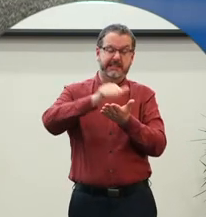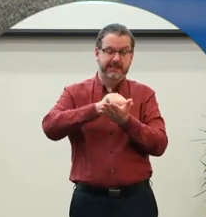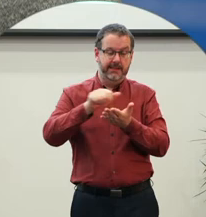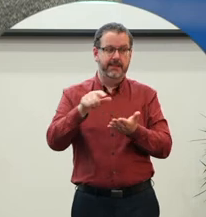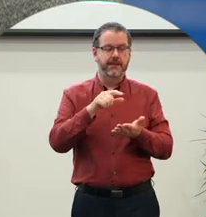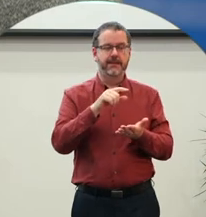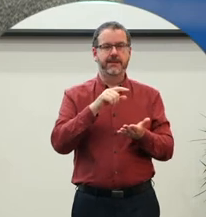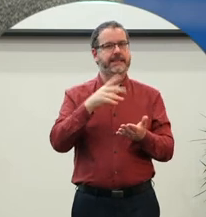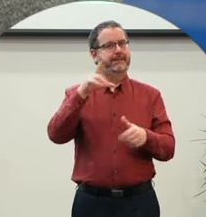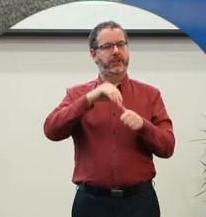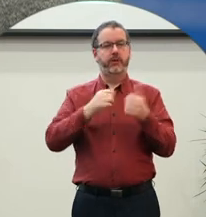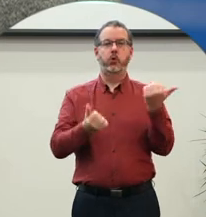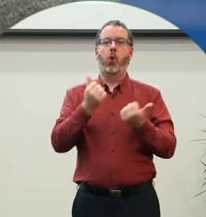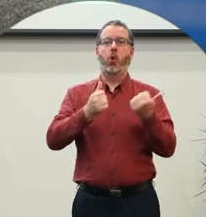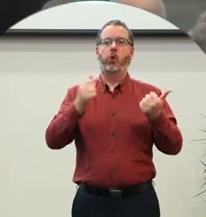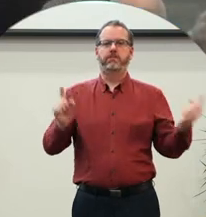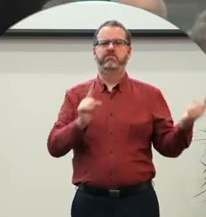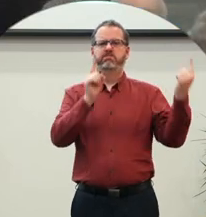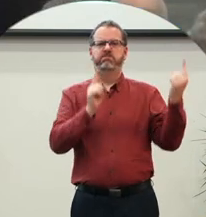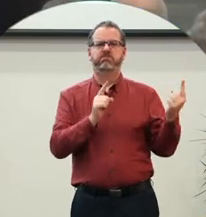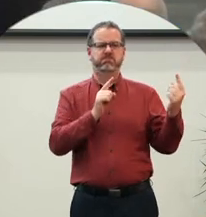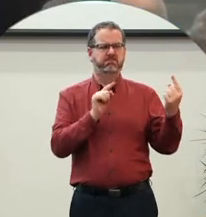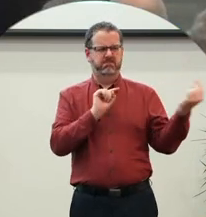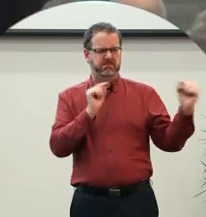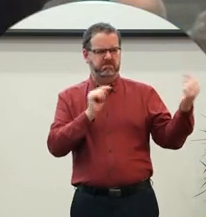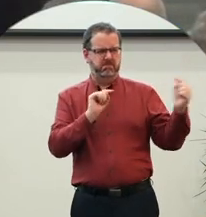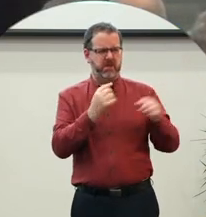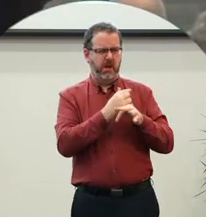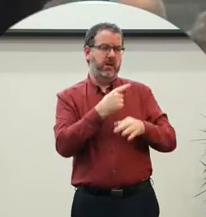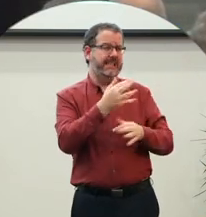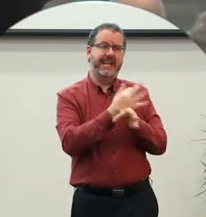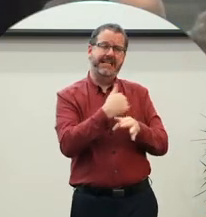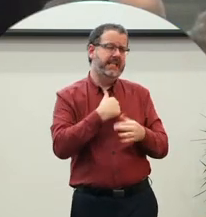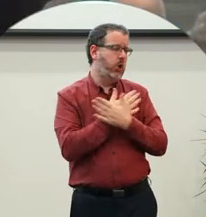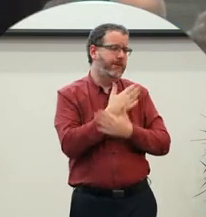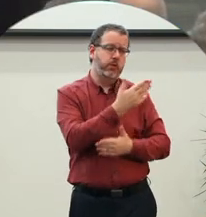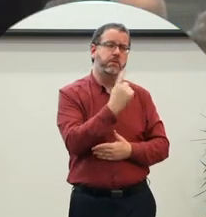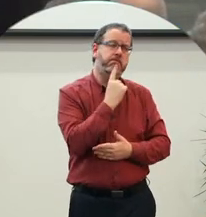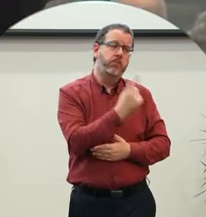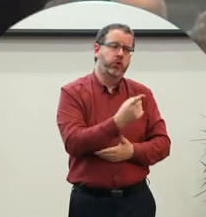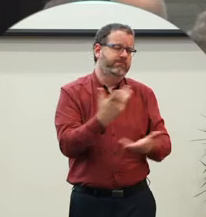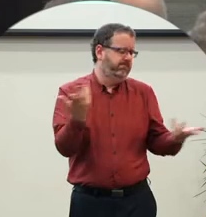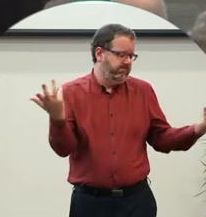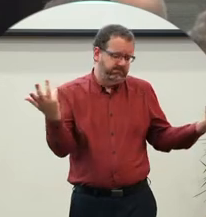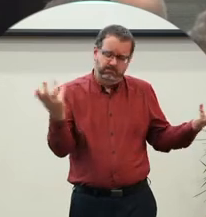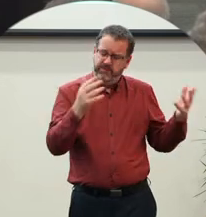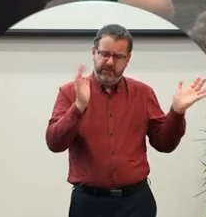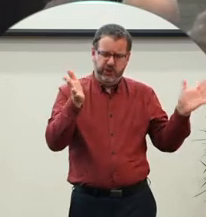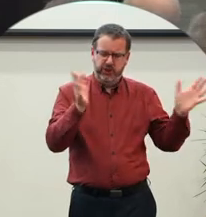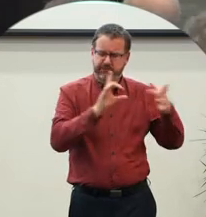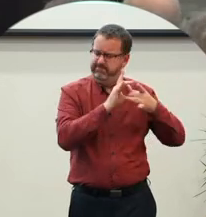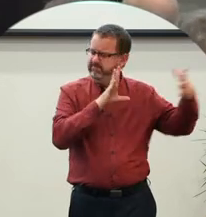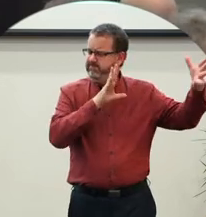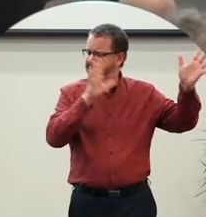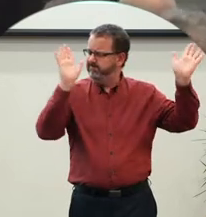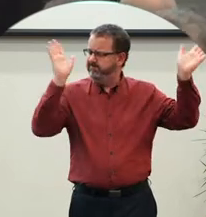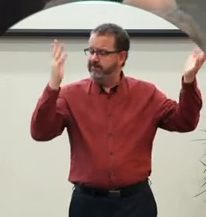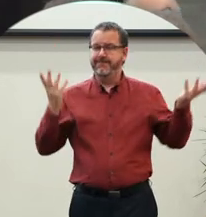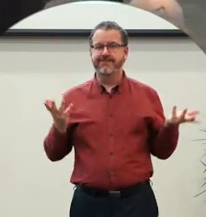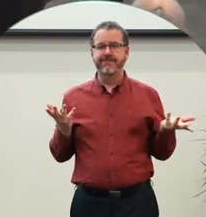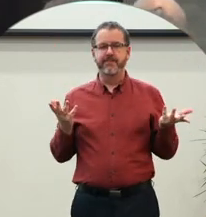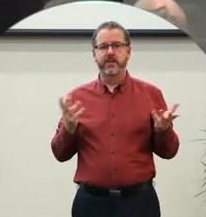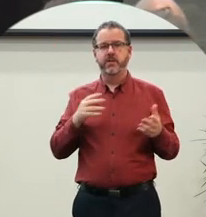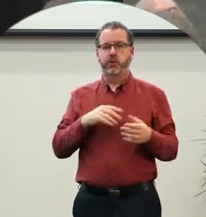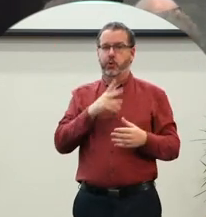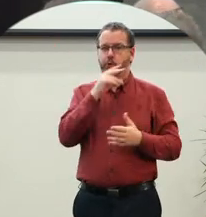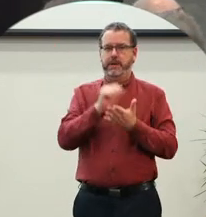confrontation between herself and her father in court, where she's like, Daddy, I'll always love you, but there's no turning back. That all the tabloids loved that story.